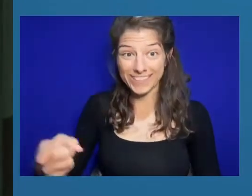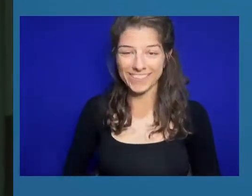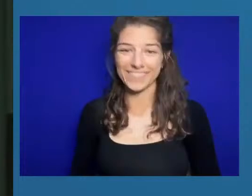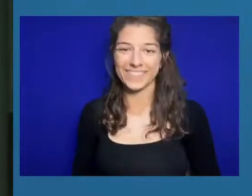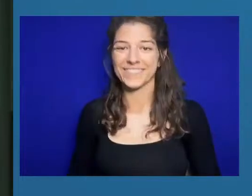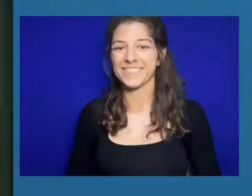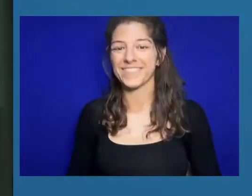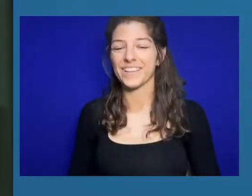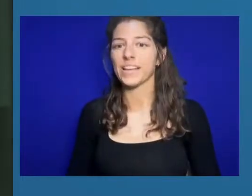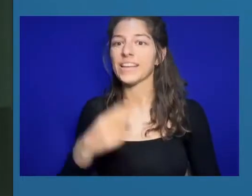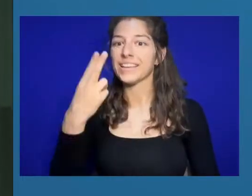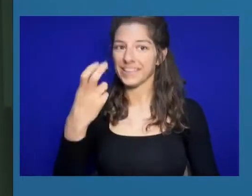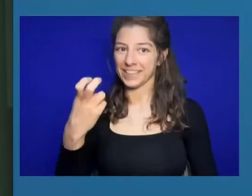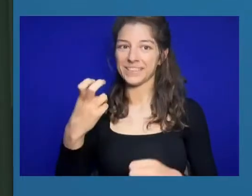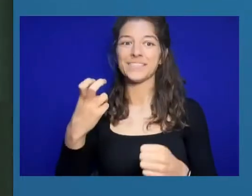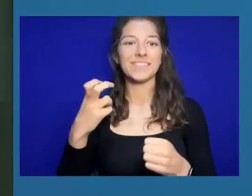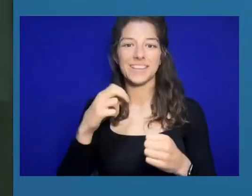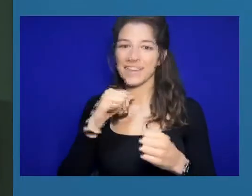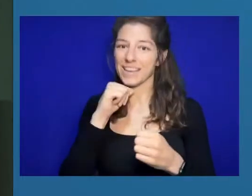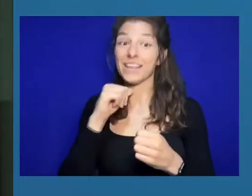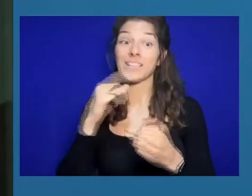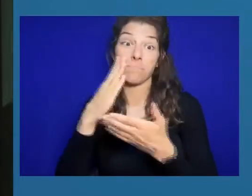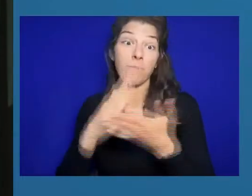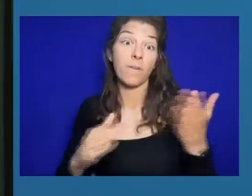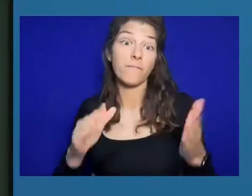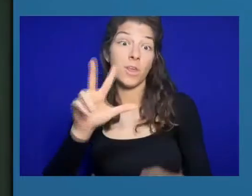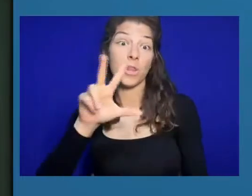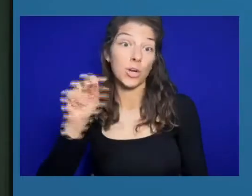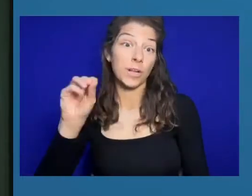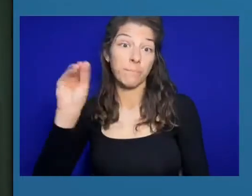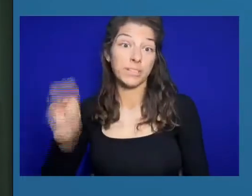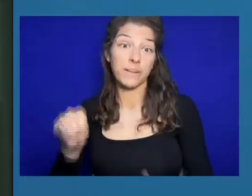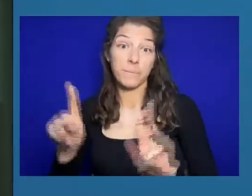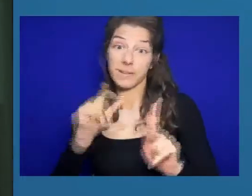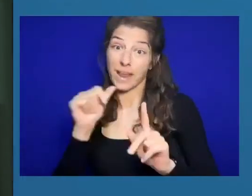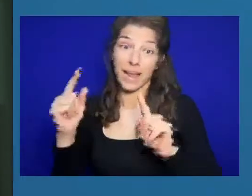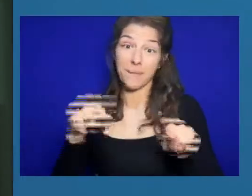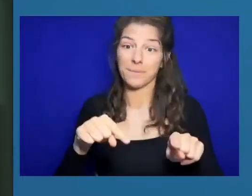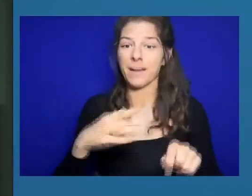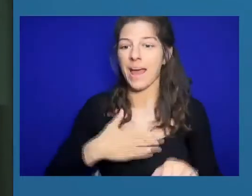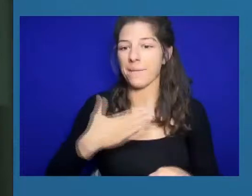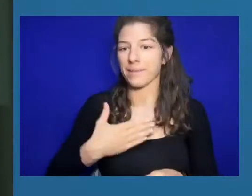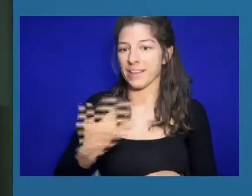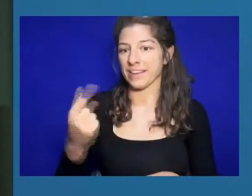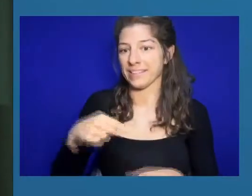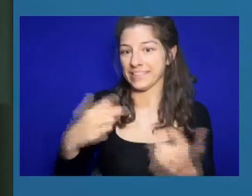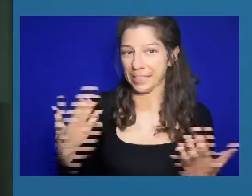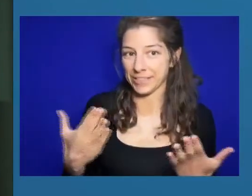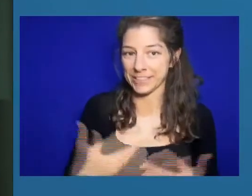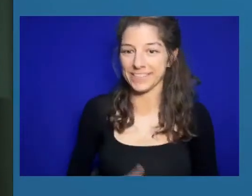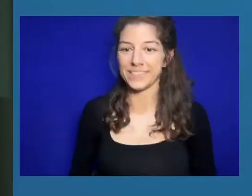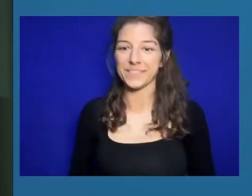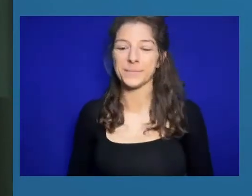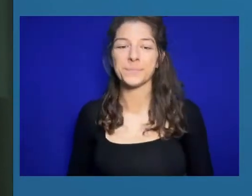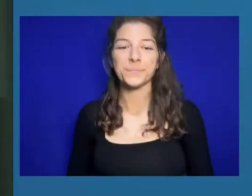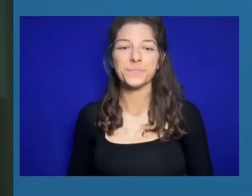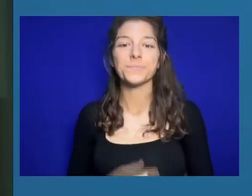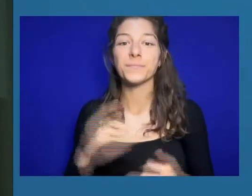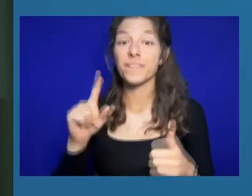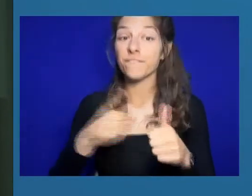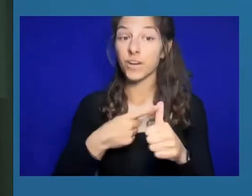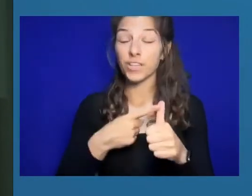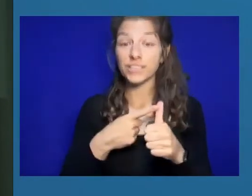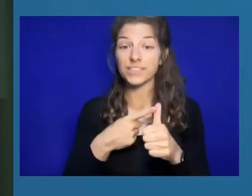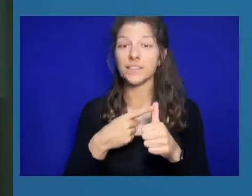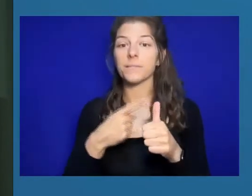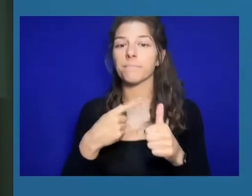So he's not part of the 30% not coming here. I'm happy to have him as an example. First, I want to vary from my remarks